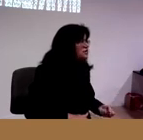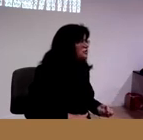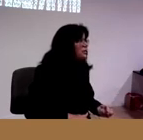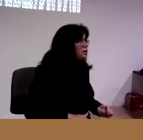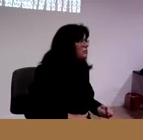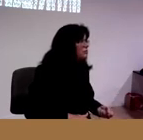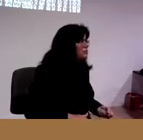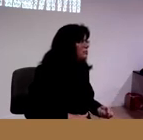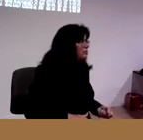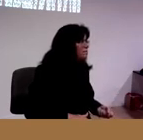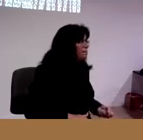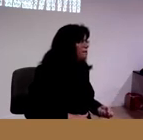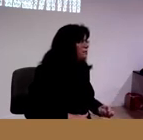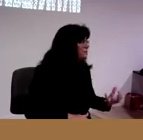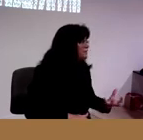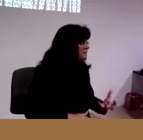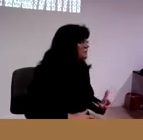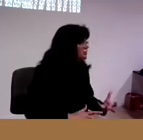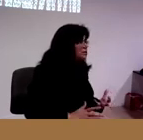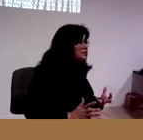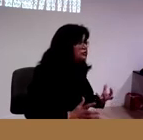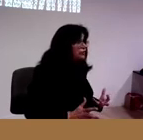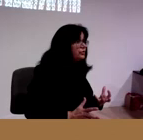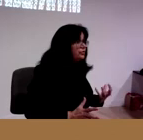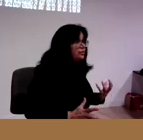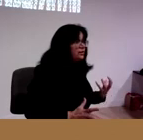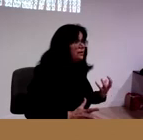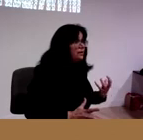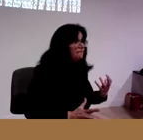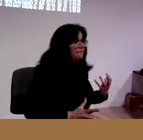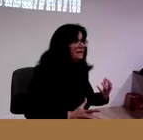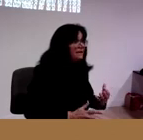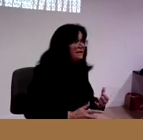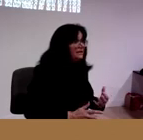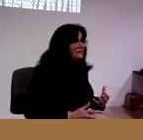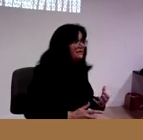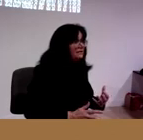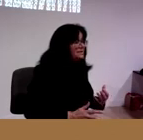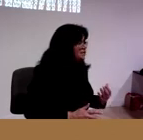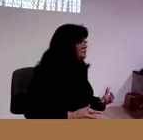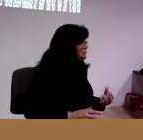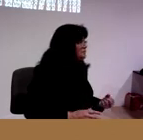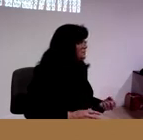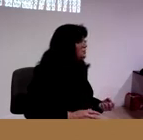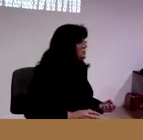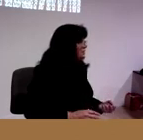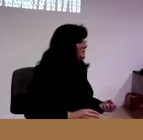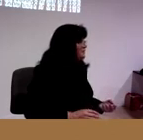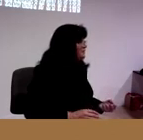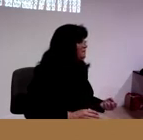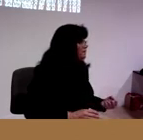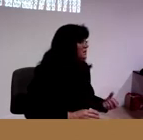and country is still powerful. Some of the things which we do may seem to diminish